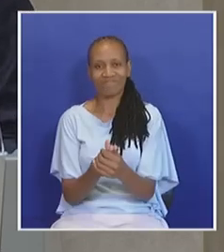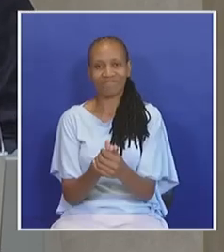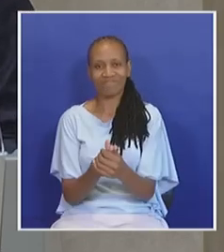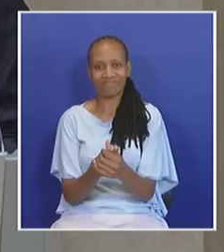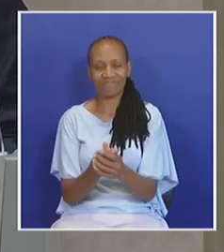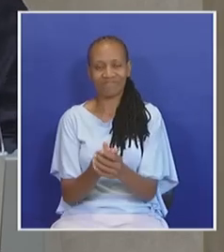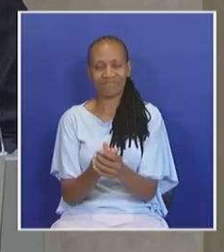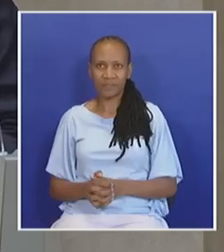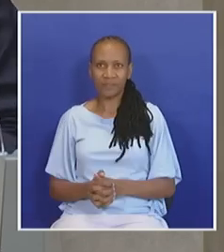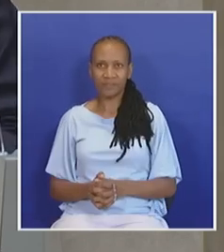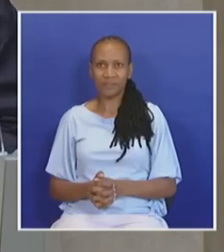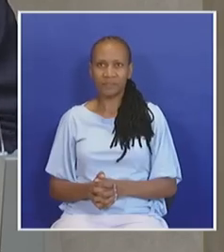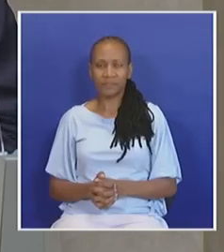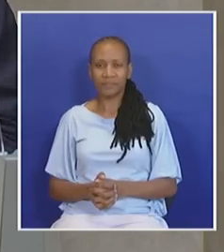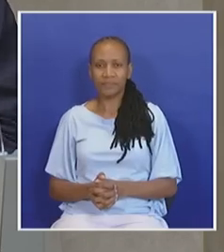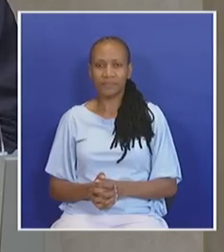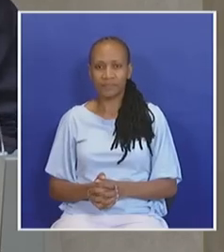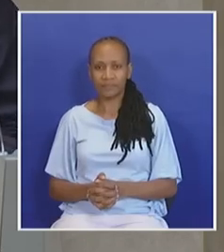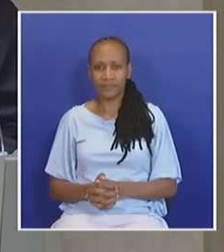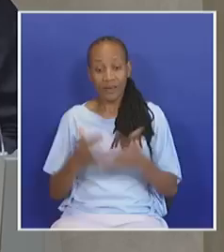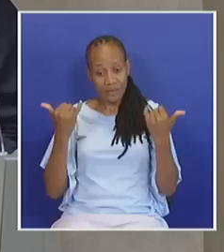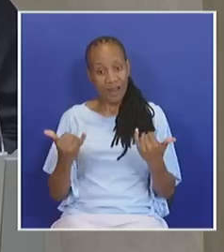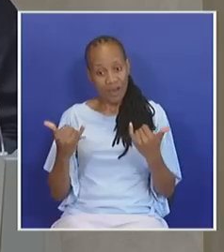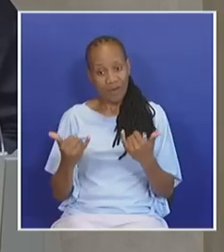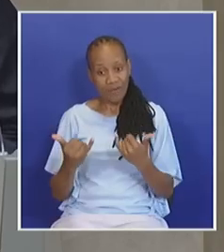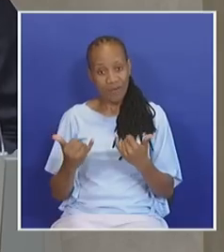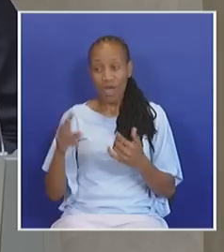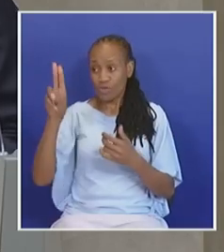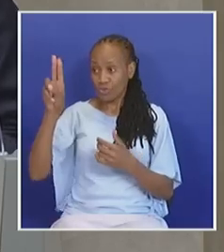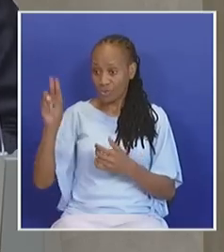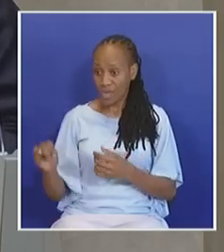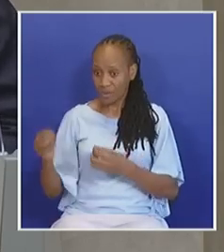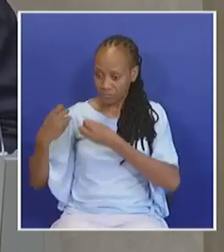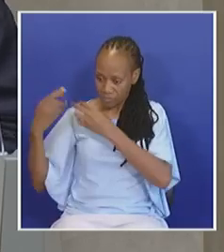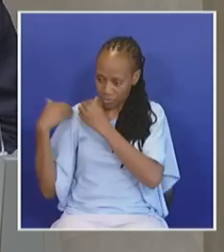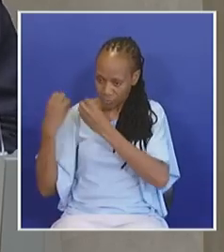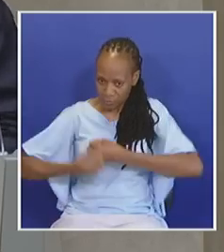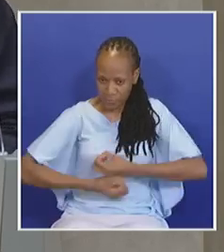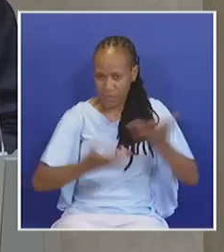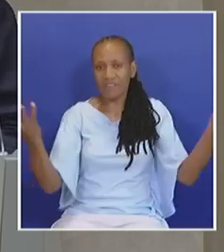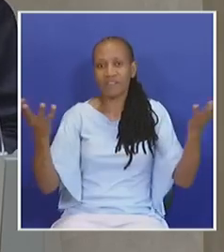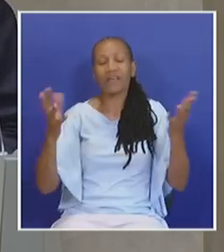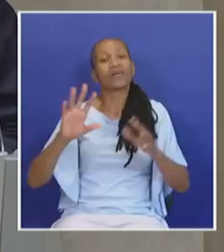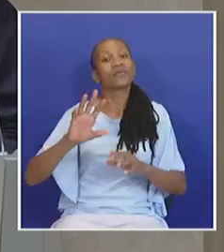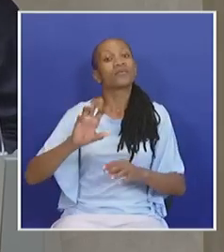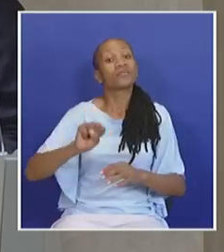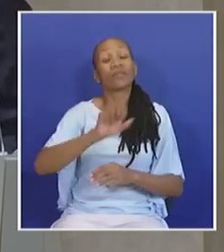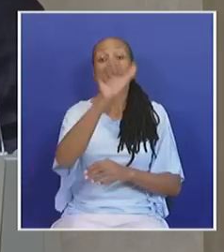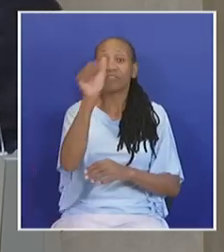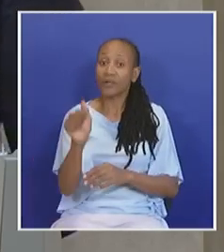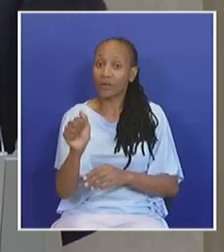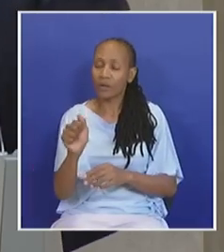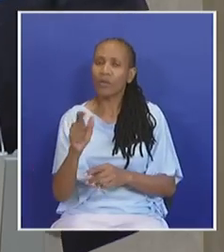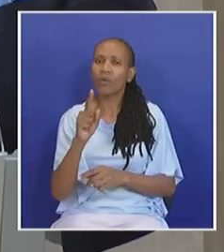and a mandate given to South Africa by the United Nations World Conference Against Racism held